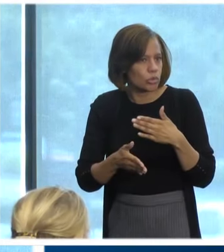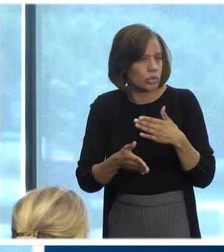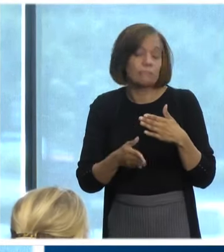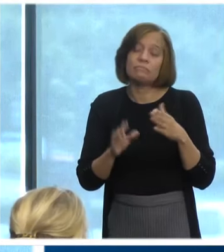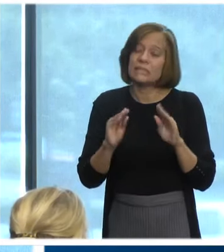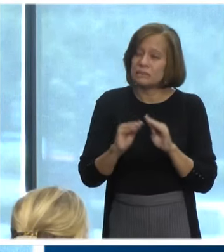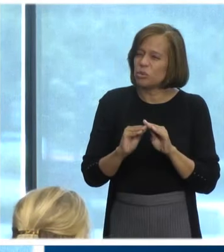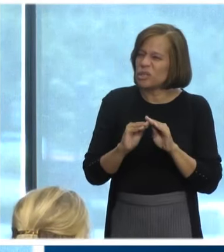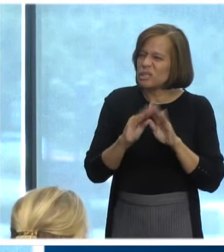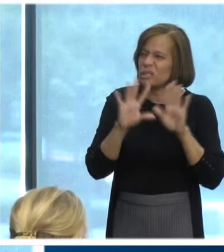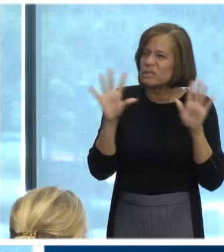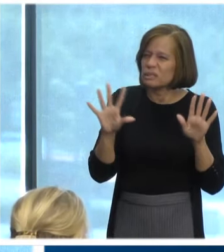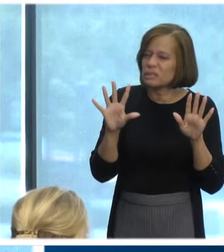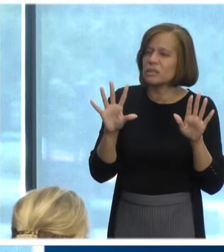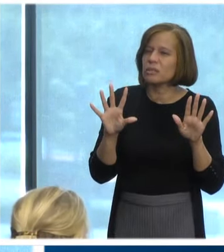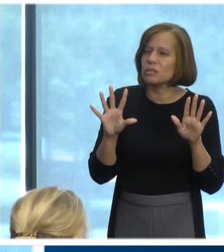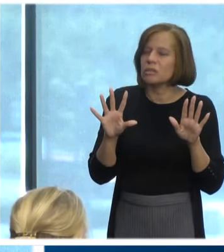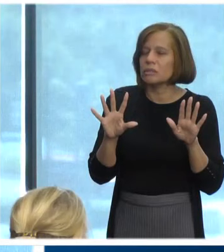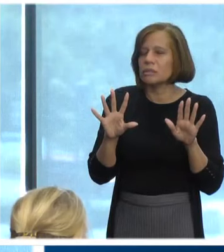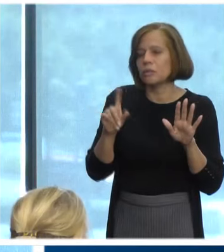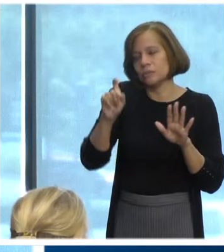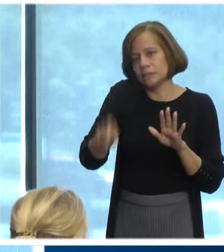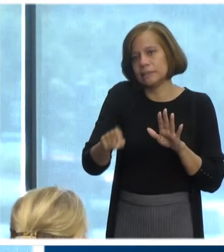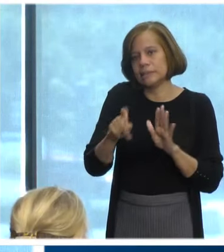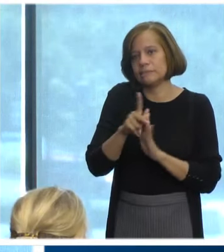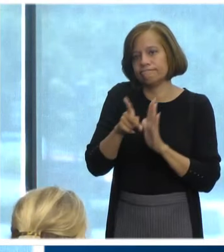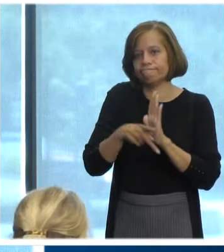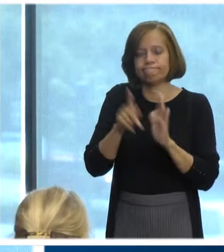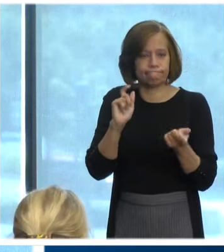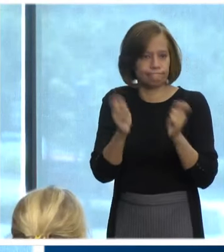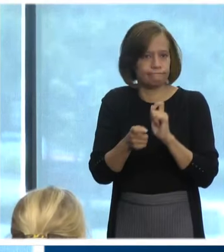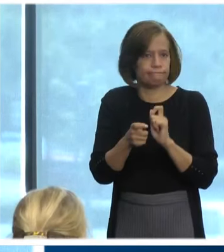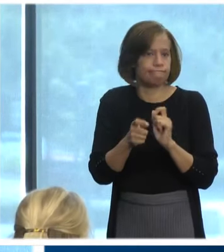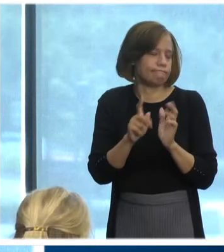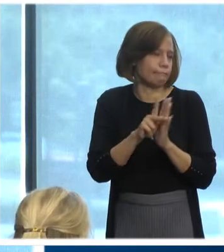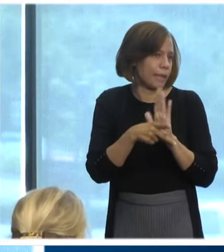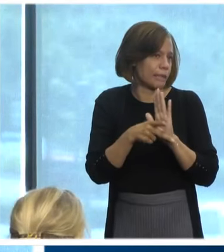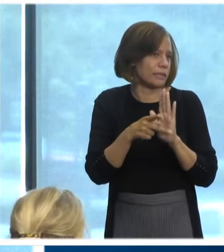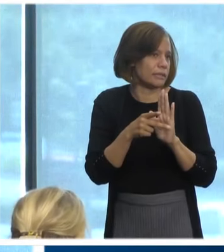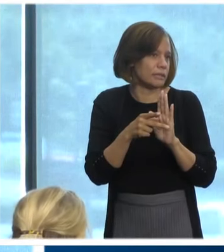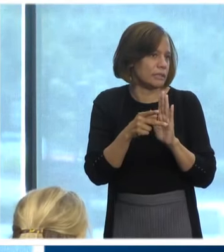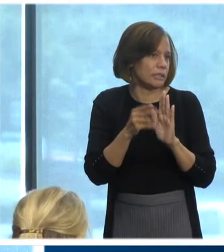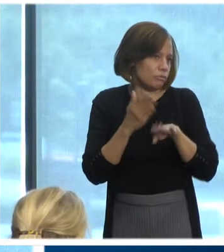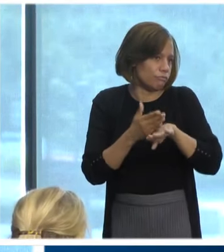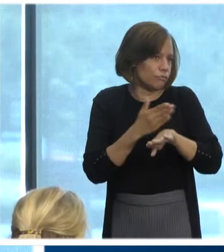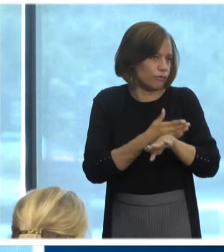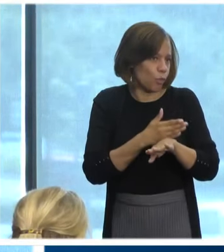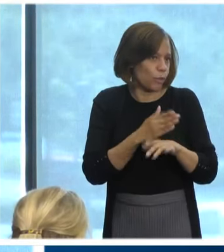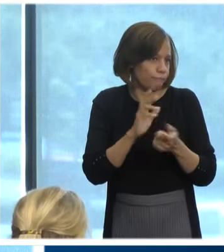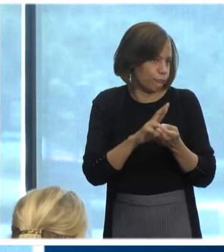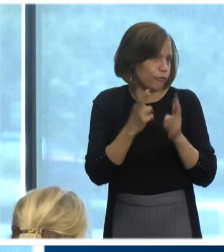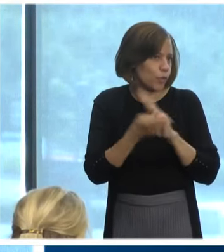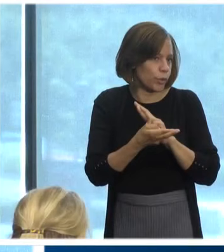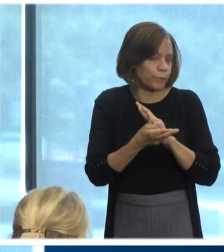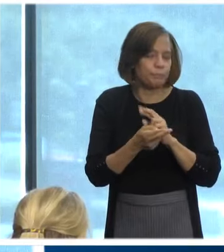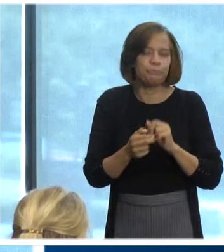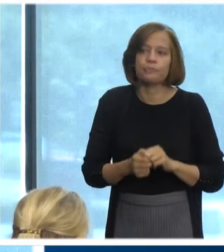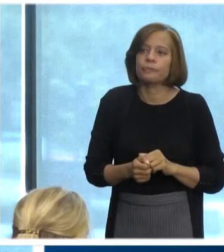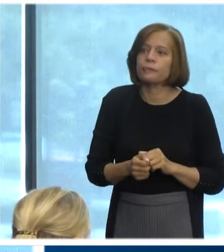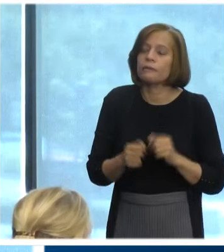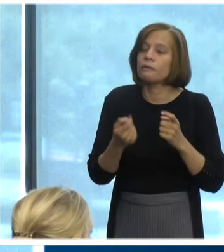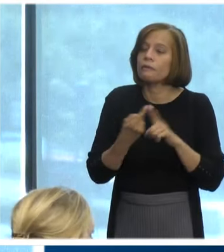speaks to the need for policy change, for policy reform, in many aspects, from